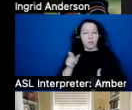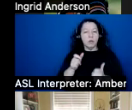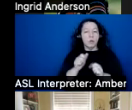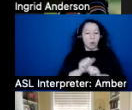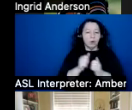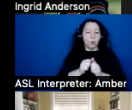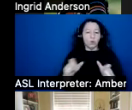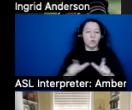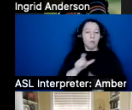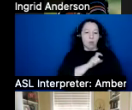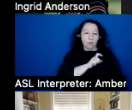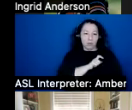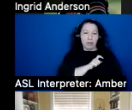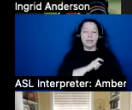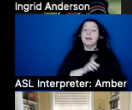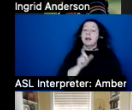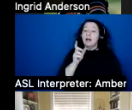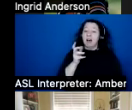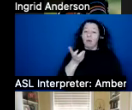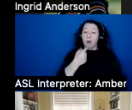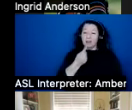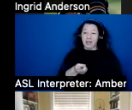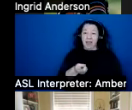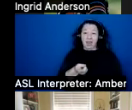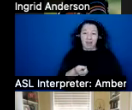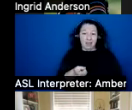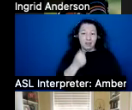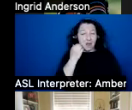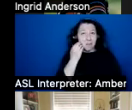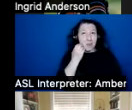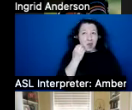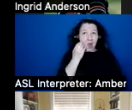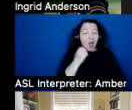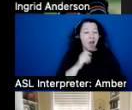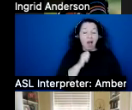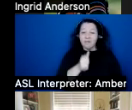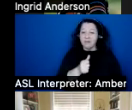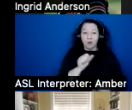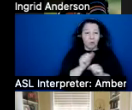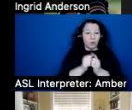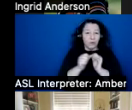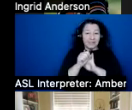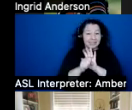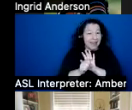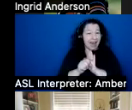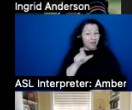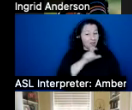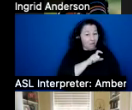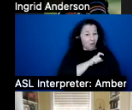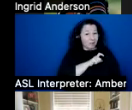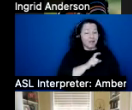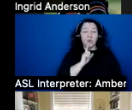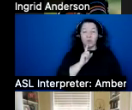law enforcement. And I do want to say that I haven't ever worked with state law enforcement, so I'm just coming from the